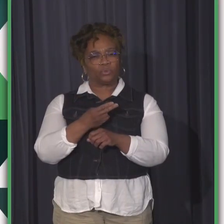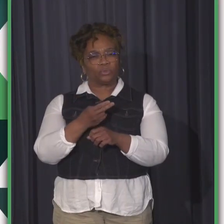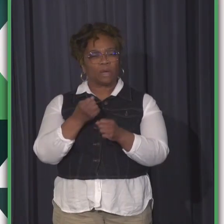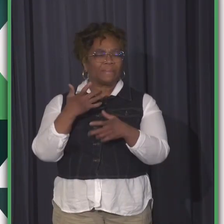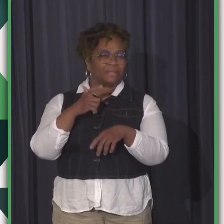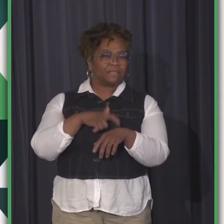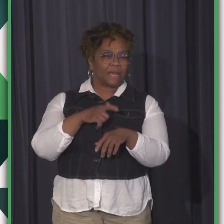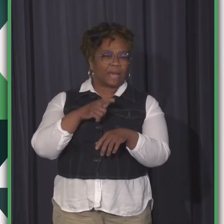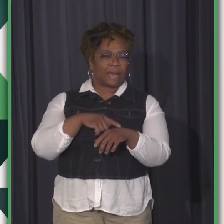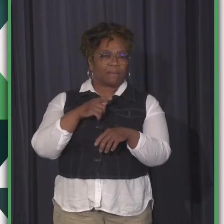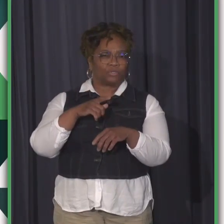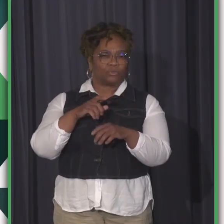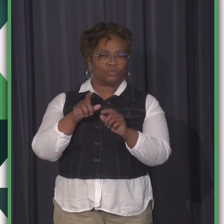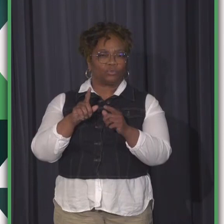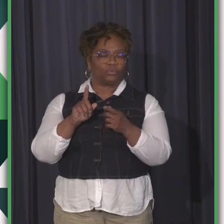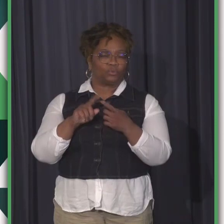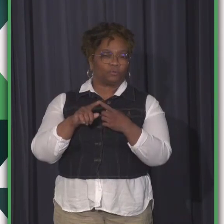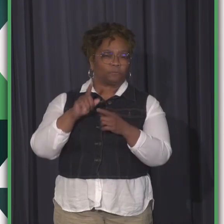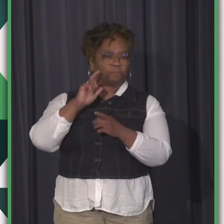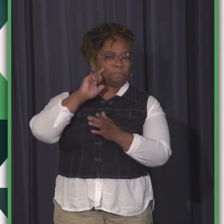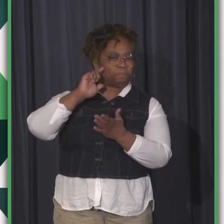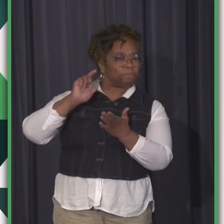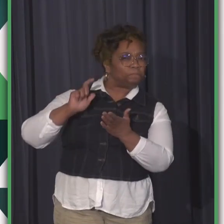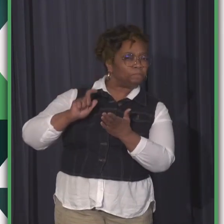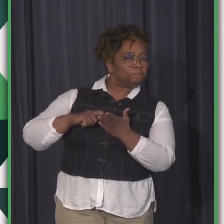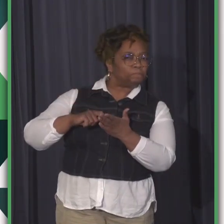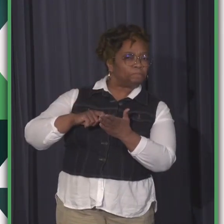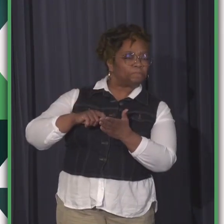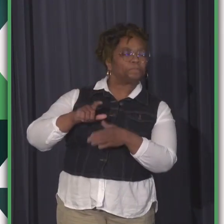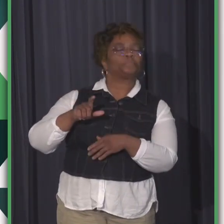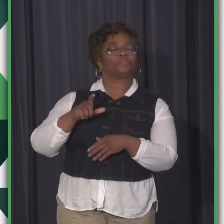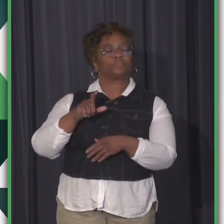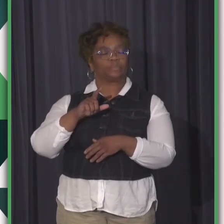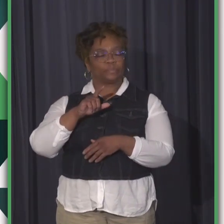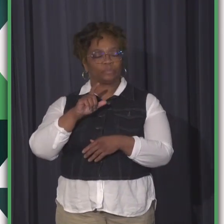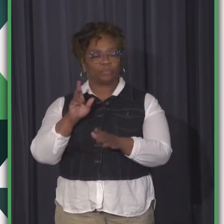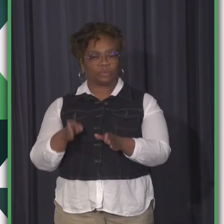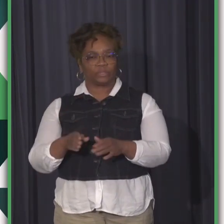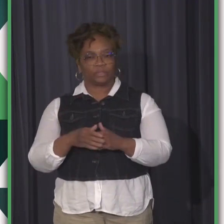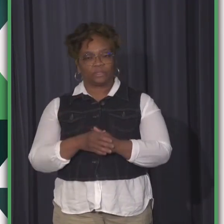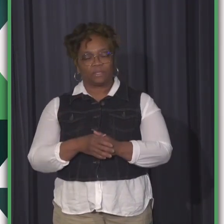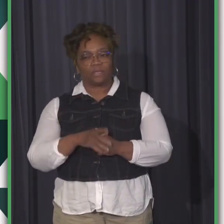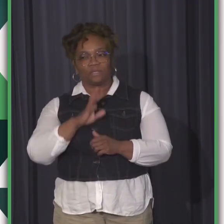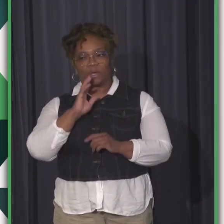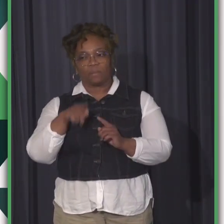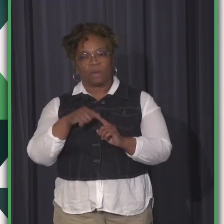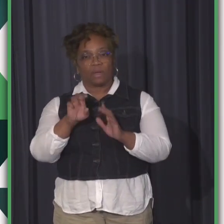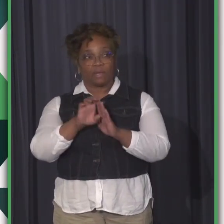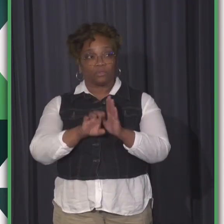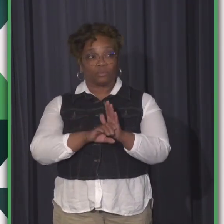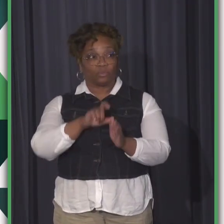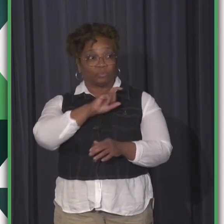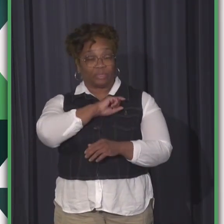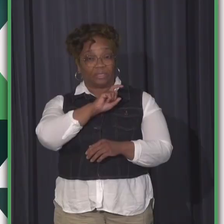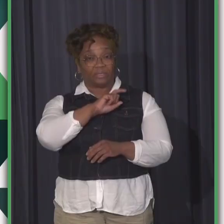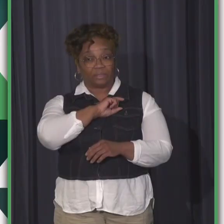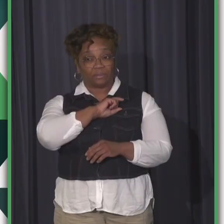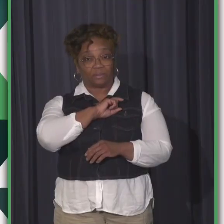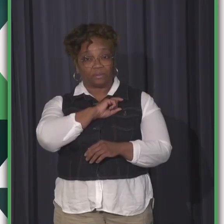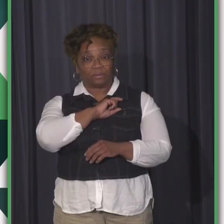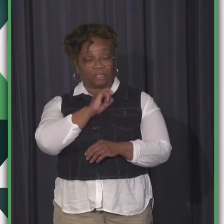sense. And you talk about constitutional policing. Correct me if I'm wrong. It